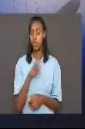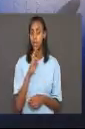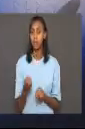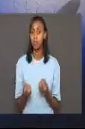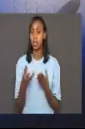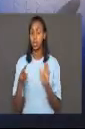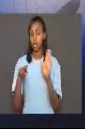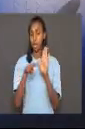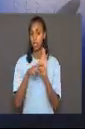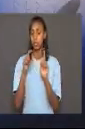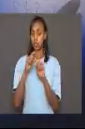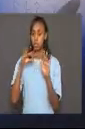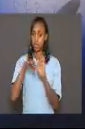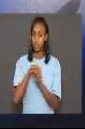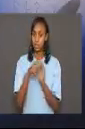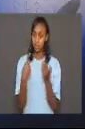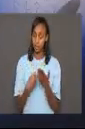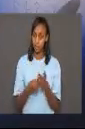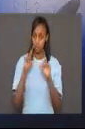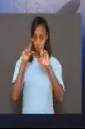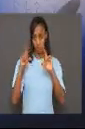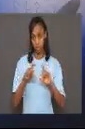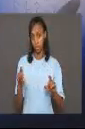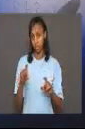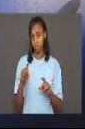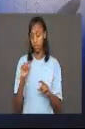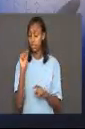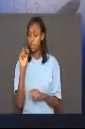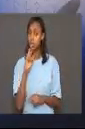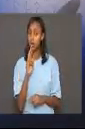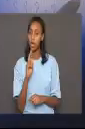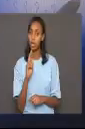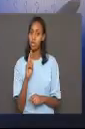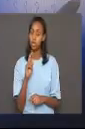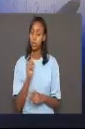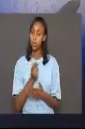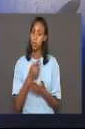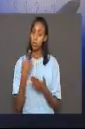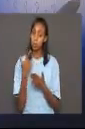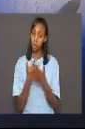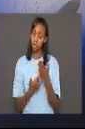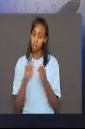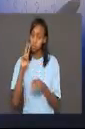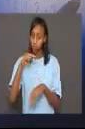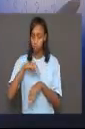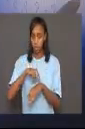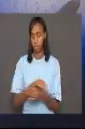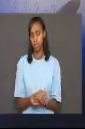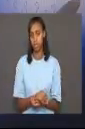There are many negative words in this text. Some are even mentioned twice.